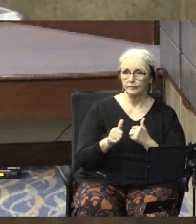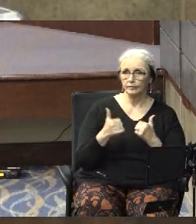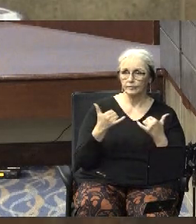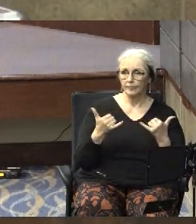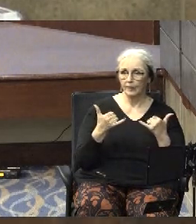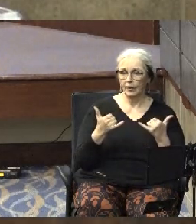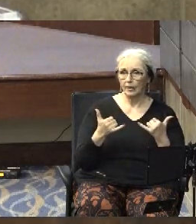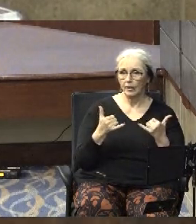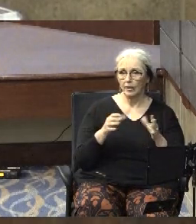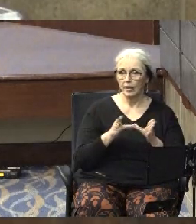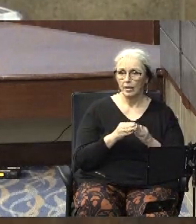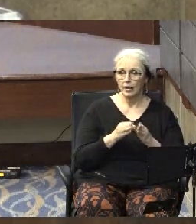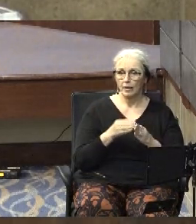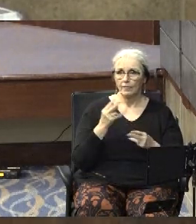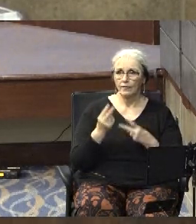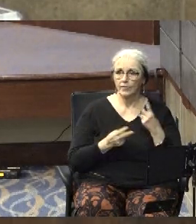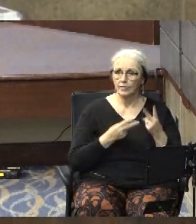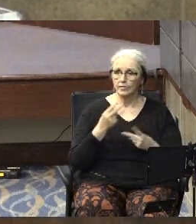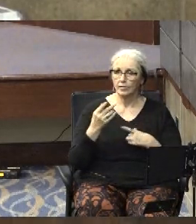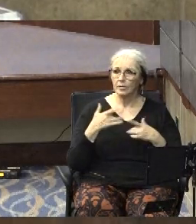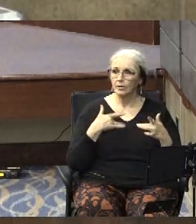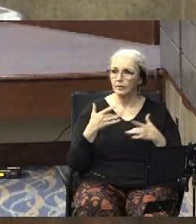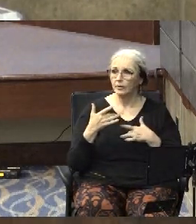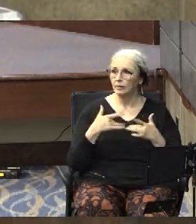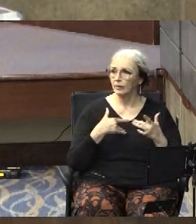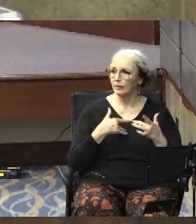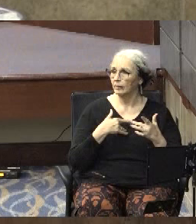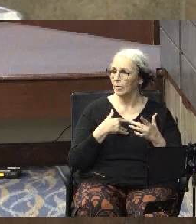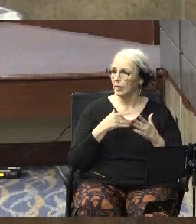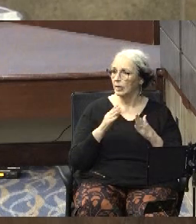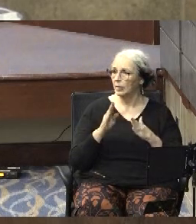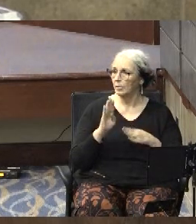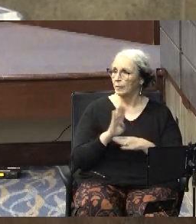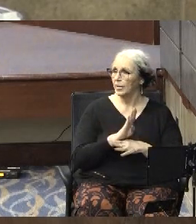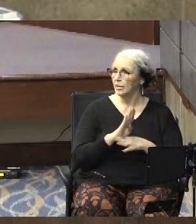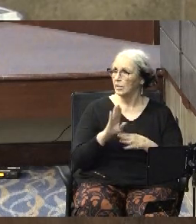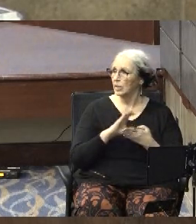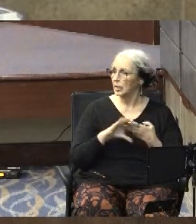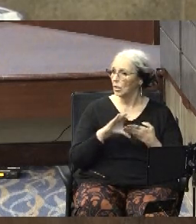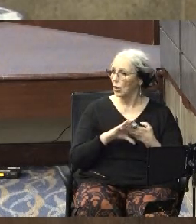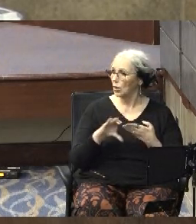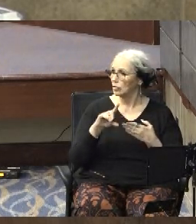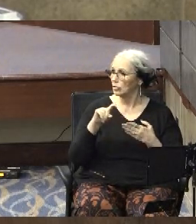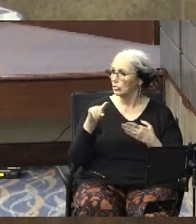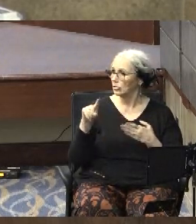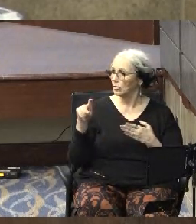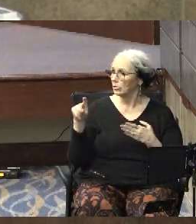to the hearing of visitors concerning any city business. Did we receive any cards on this?